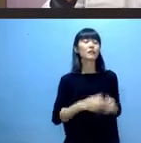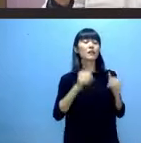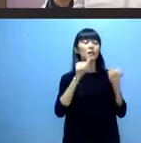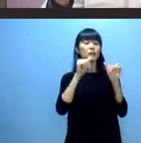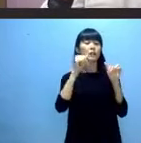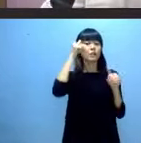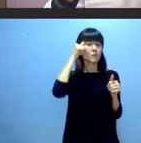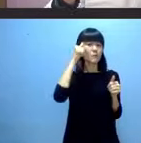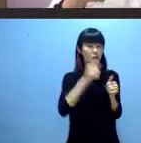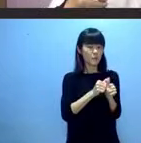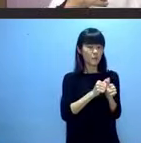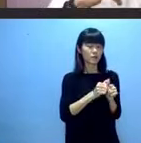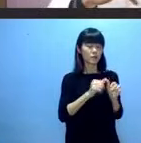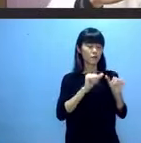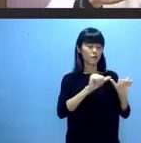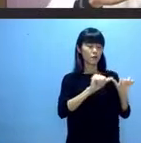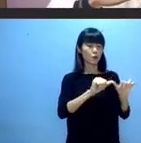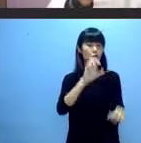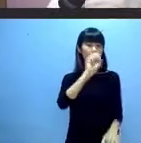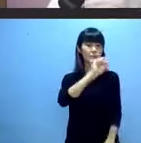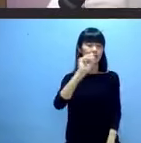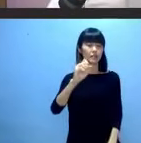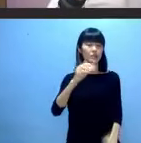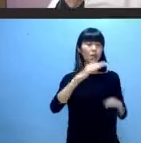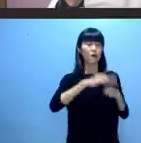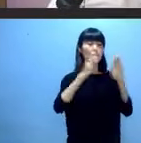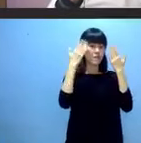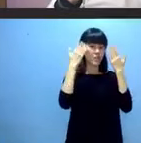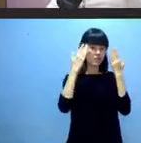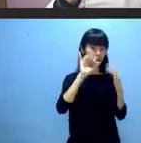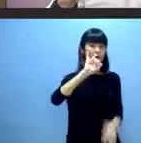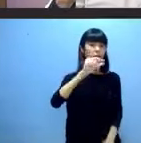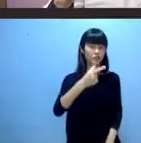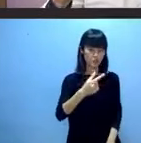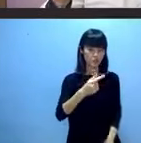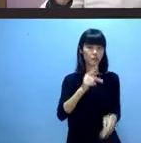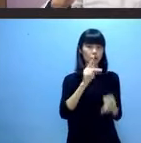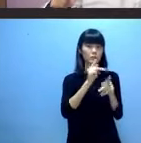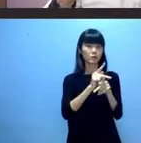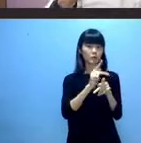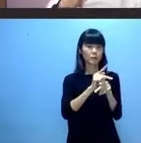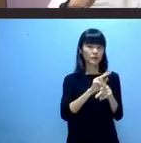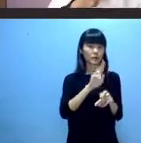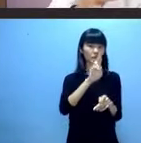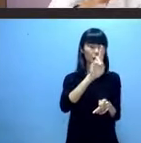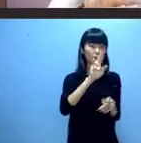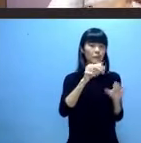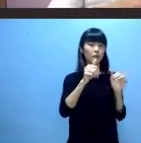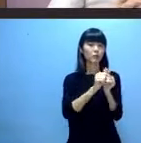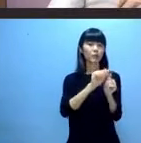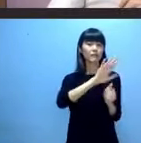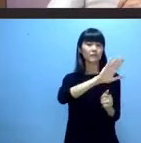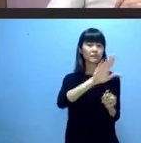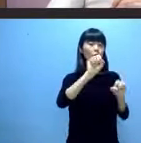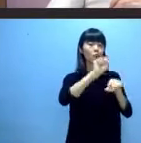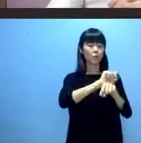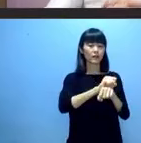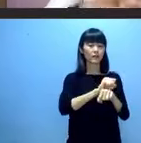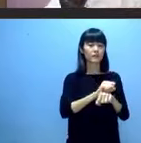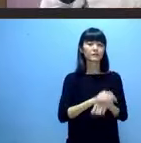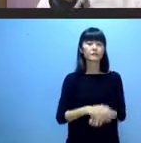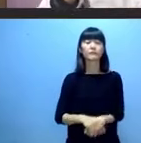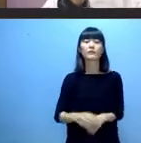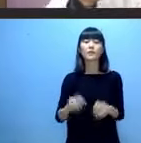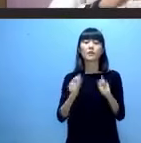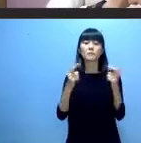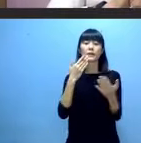Staples on Facebook, on Instagram, to keep up with the amazing work that they are doing. I want to say a big thank you